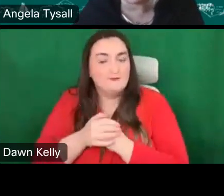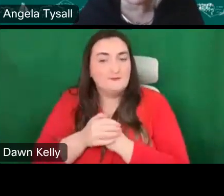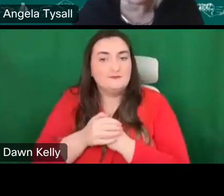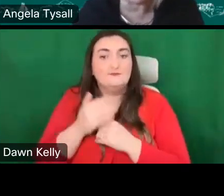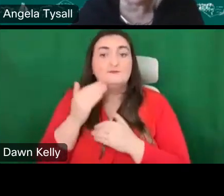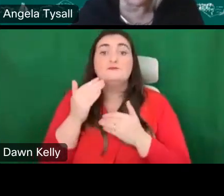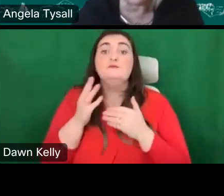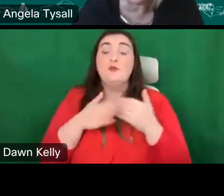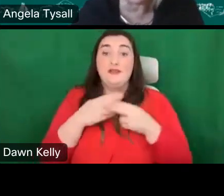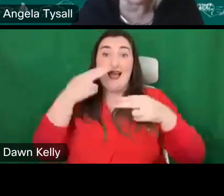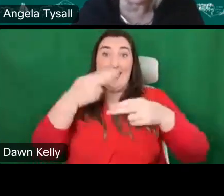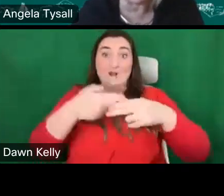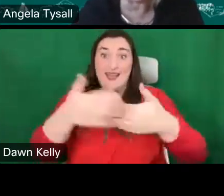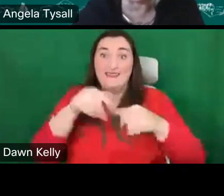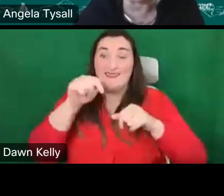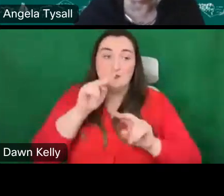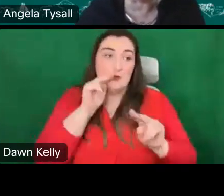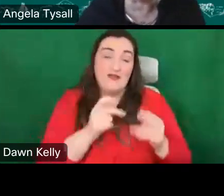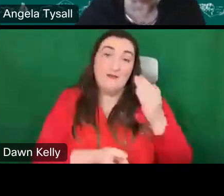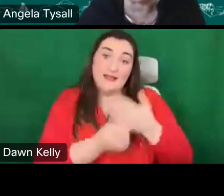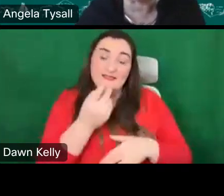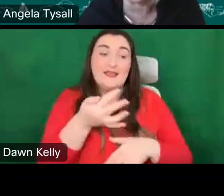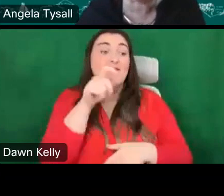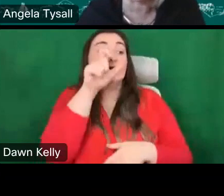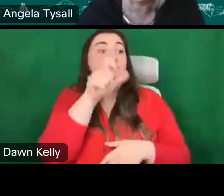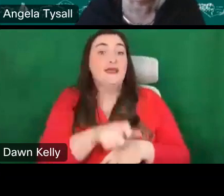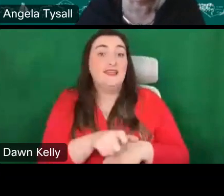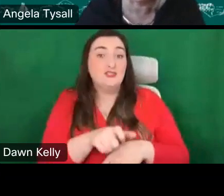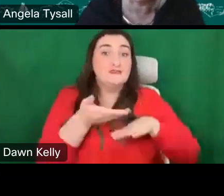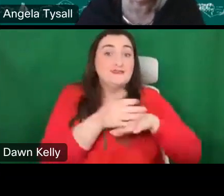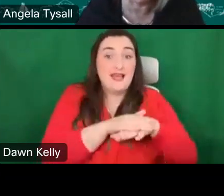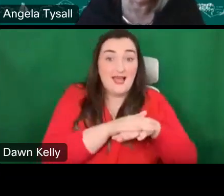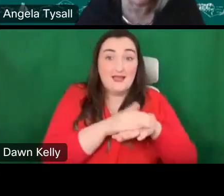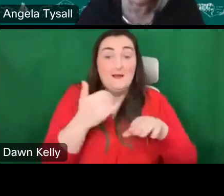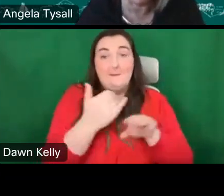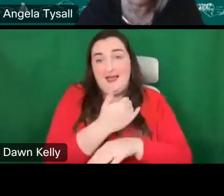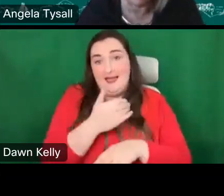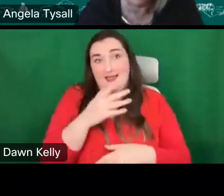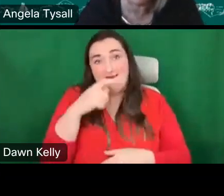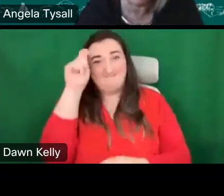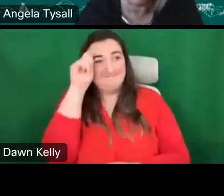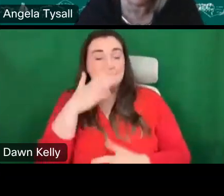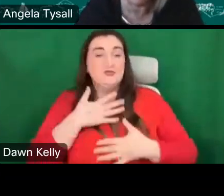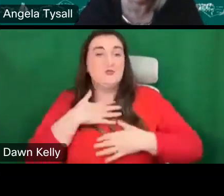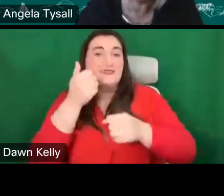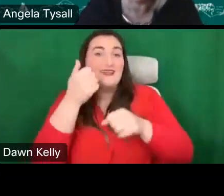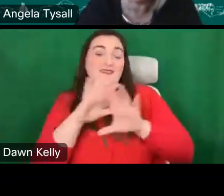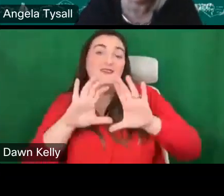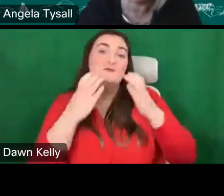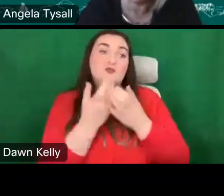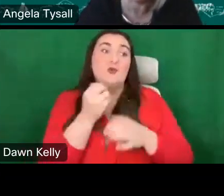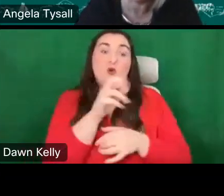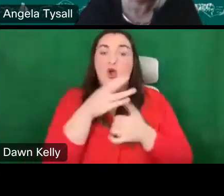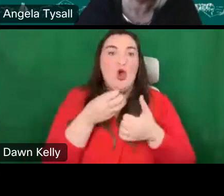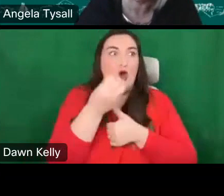is outside this notifiable incident is where a patient dies by suspected suicide in the community or any other